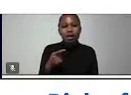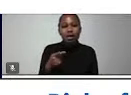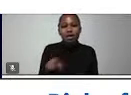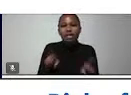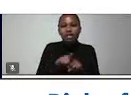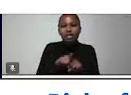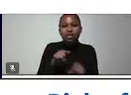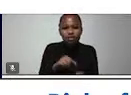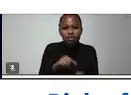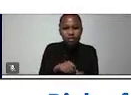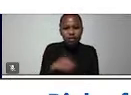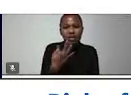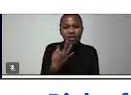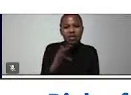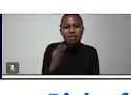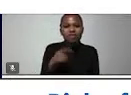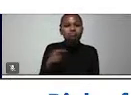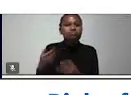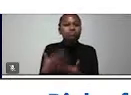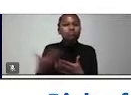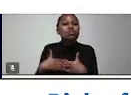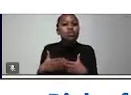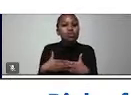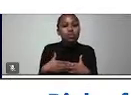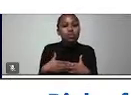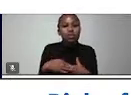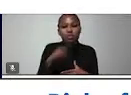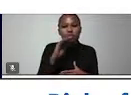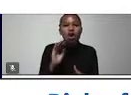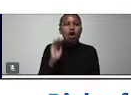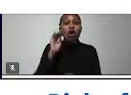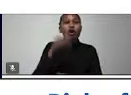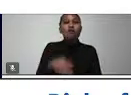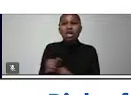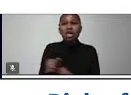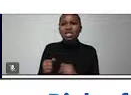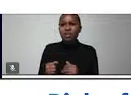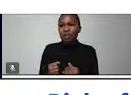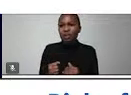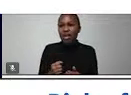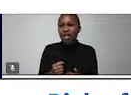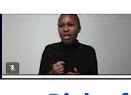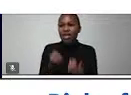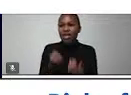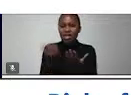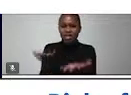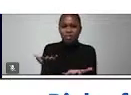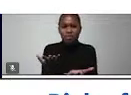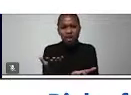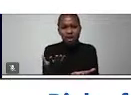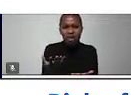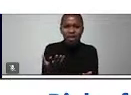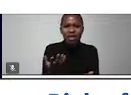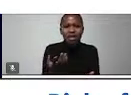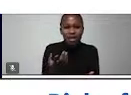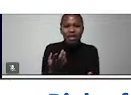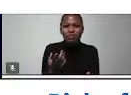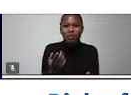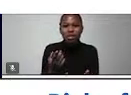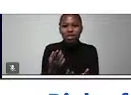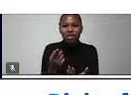markets actually get to close, there will be, you know, oversupply in our alternative markets. And again, you know, prices will be, you